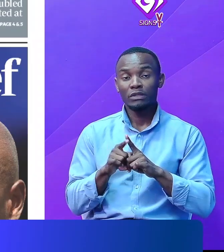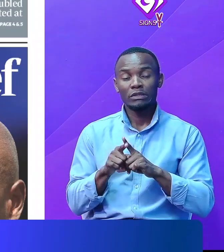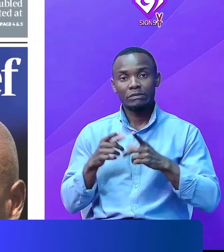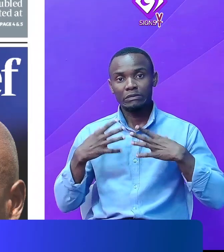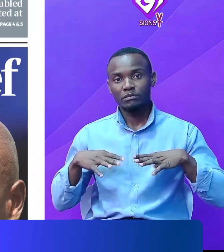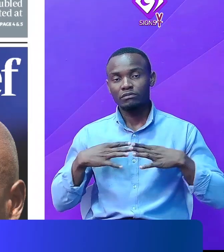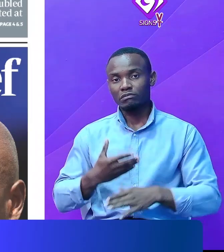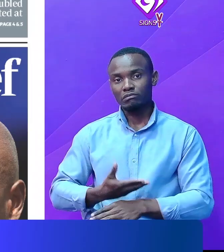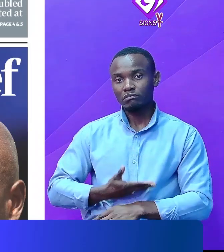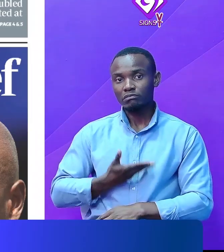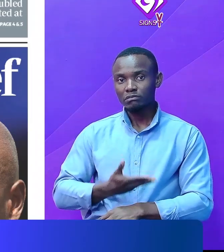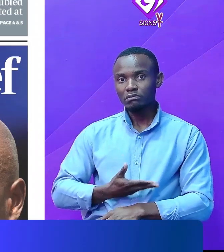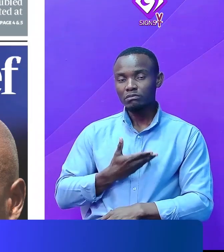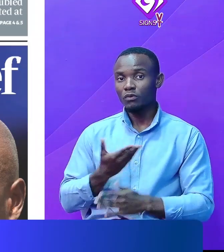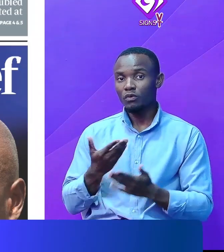Cabinet Secretary